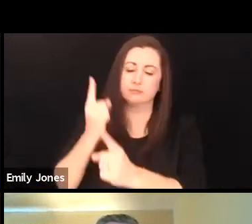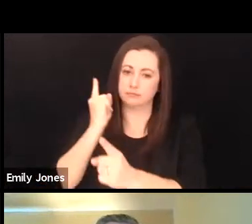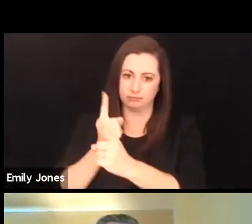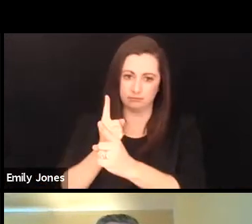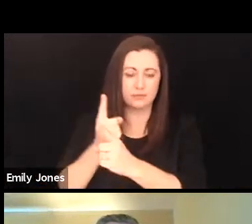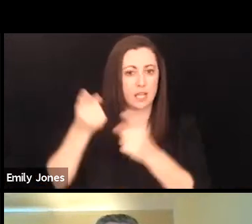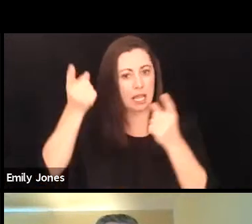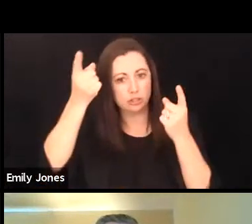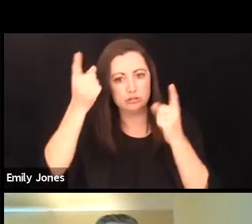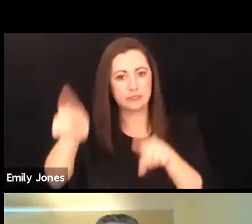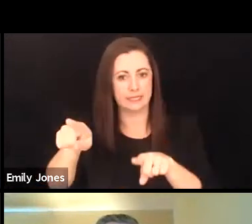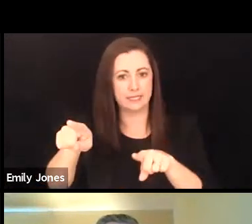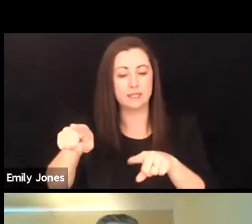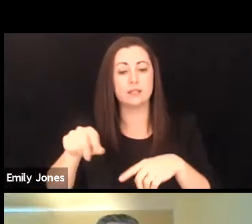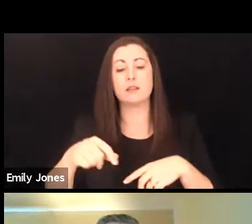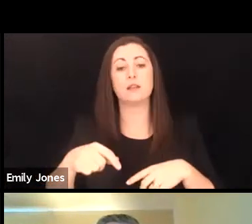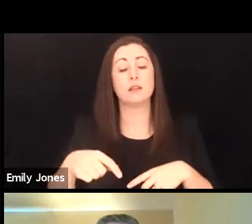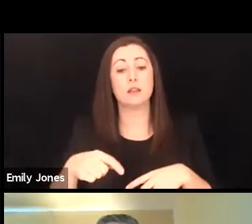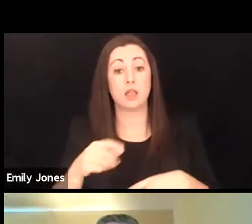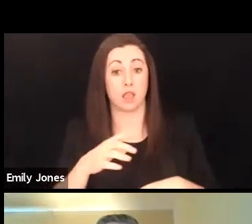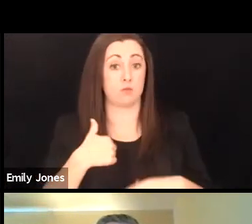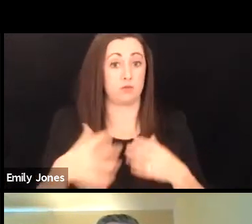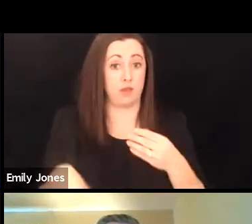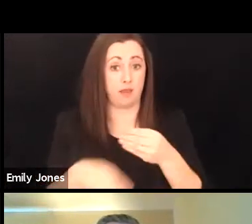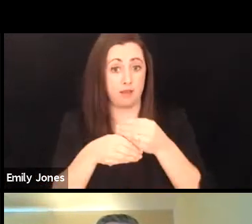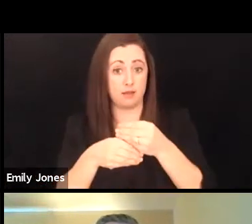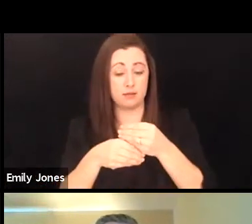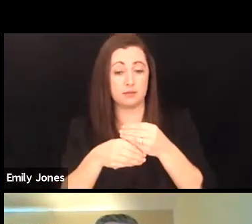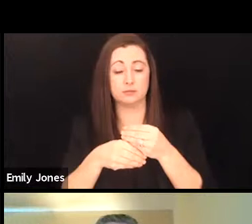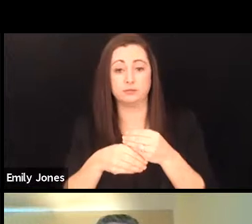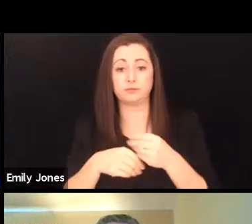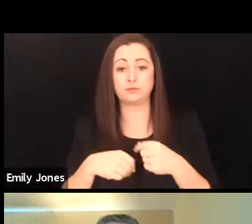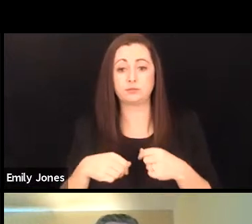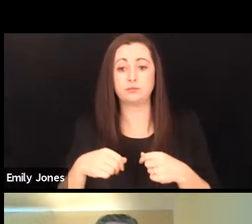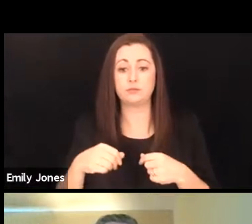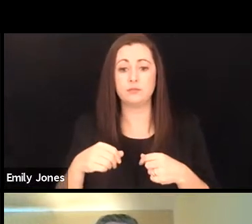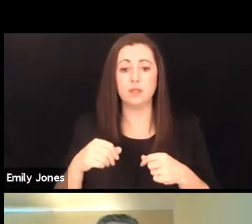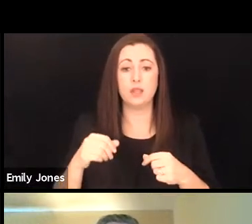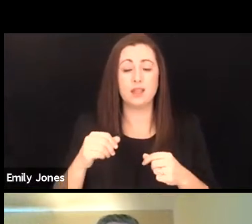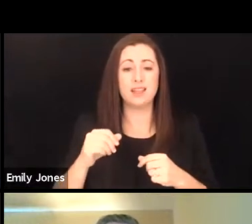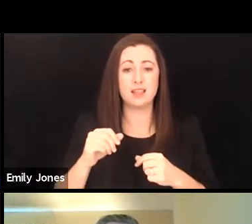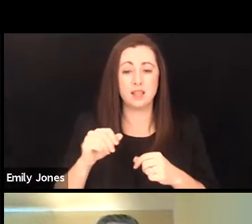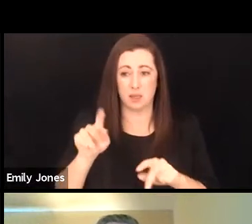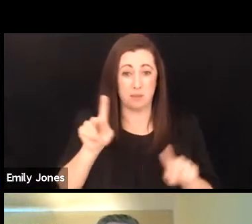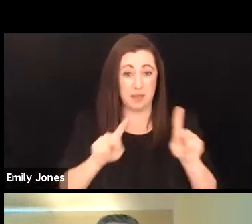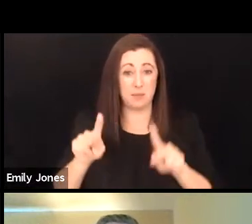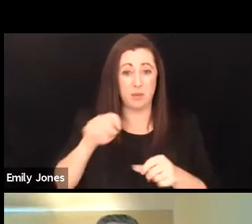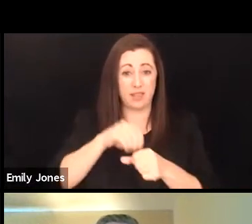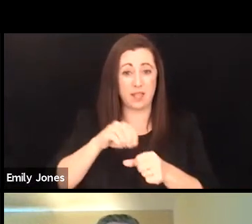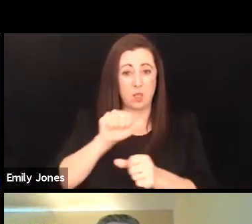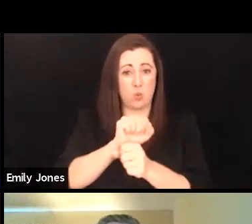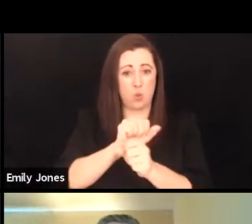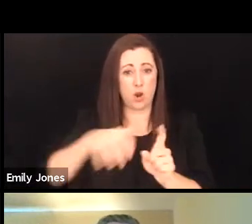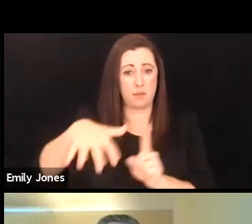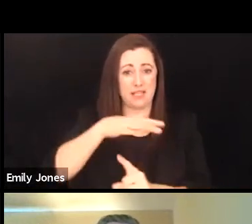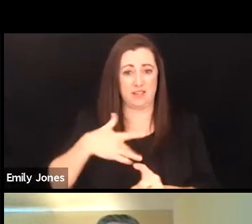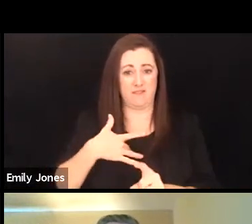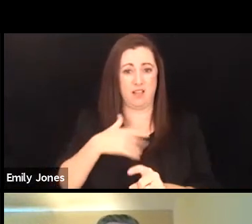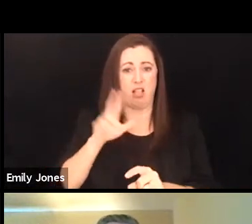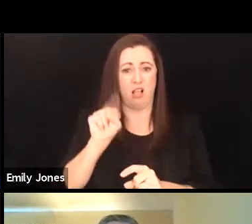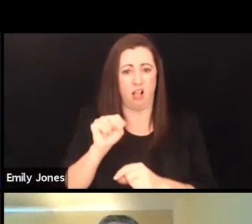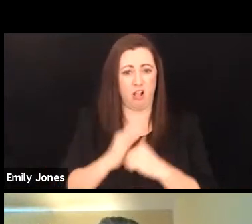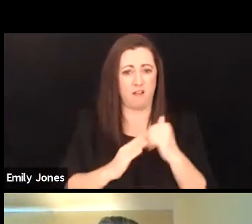completely agree. I would also say that, you know, discomfort in the workplace for certain groups of people, it's like an American